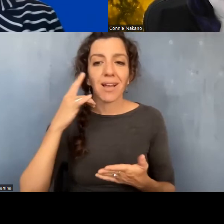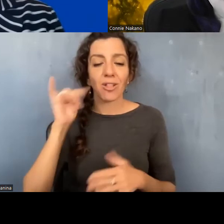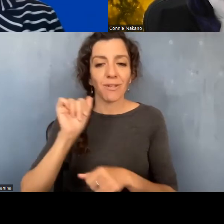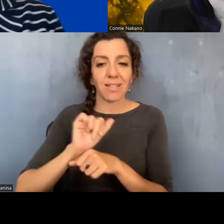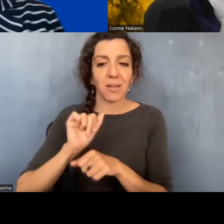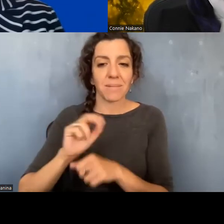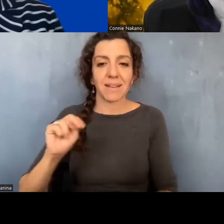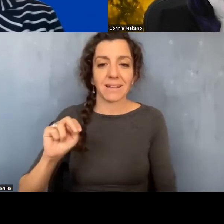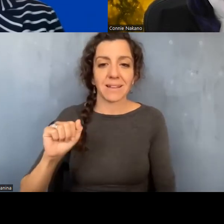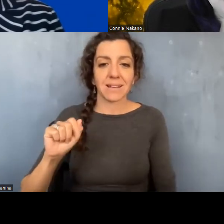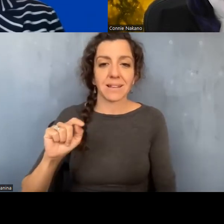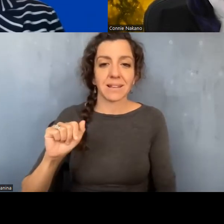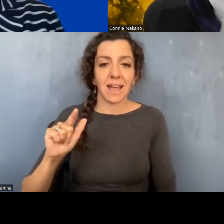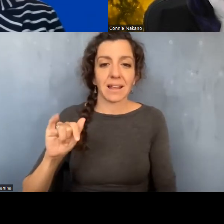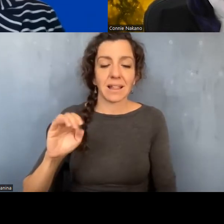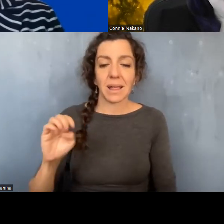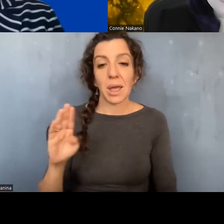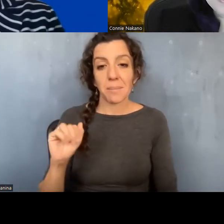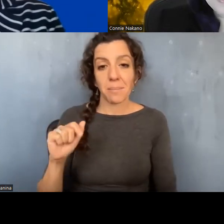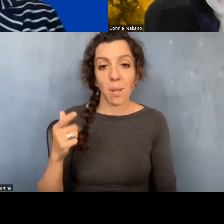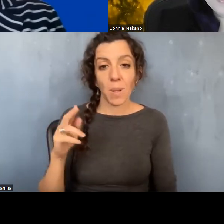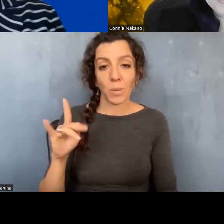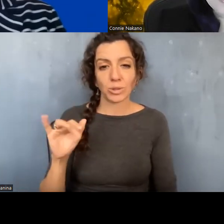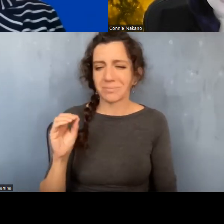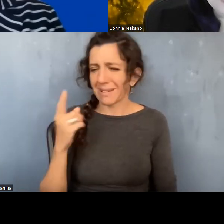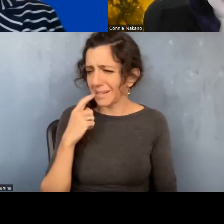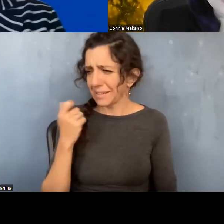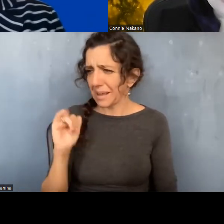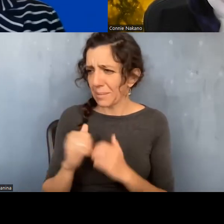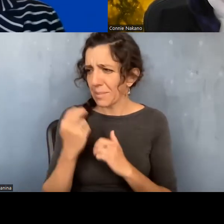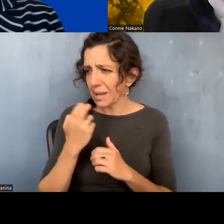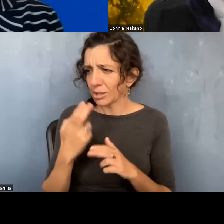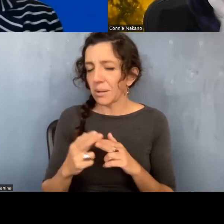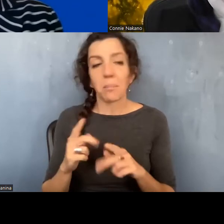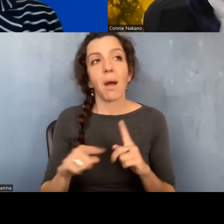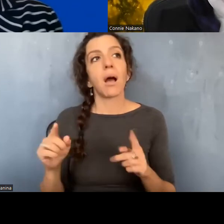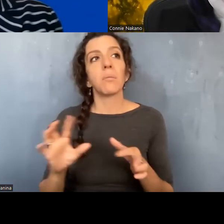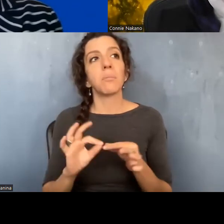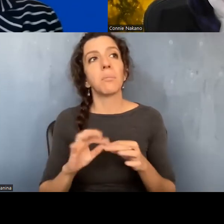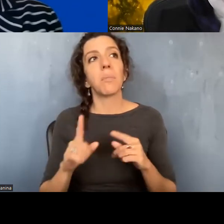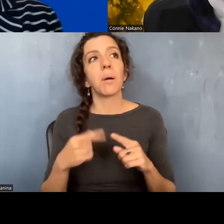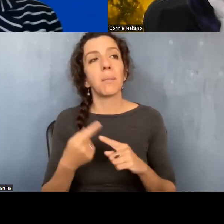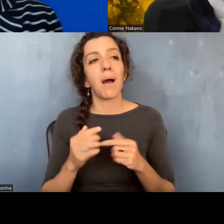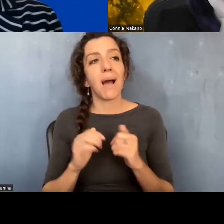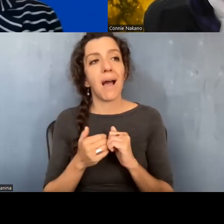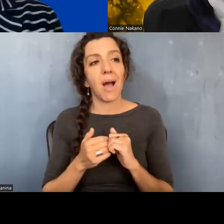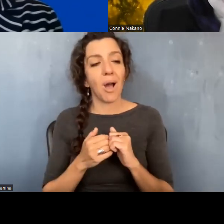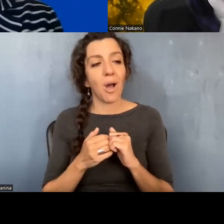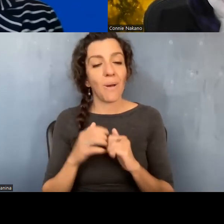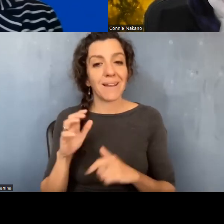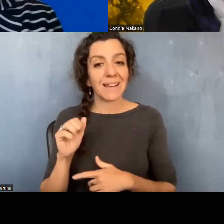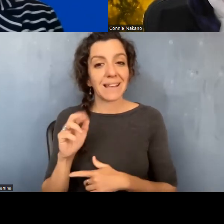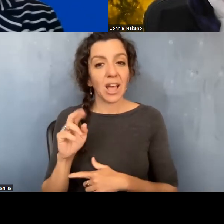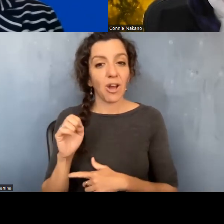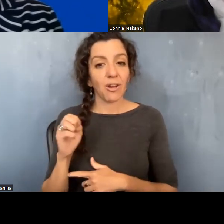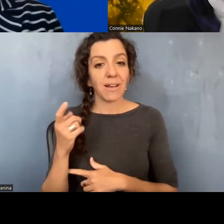Natalie Pelugia, I think how she pronounces her name, talk about the huge investment that's coming for the caregiver